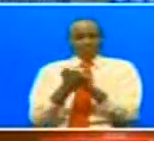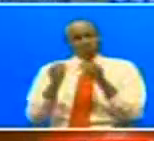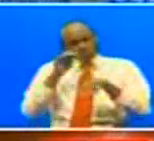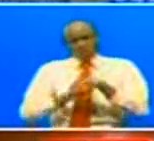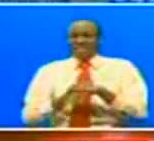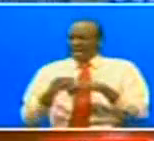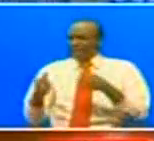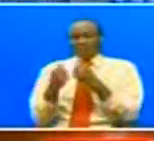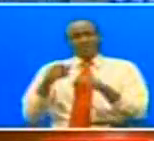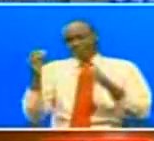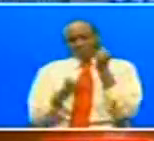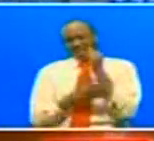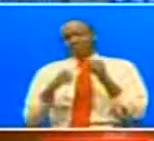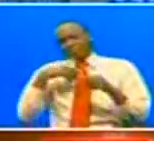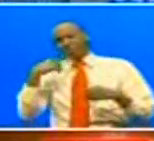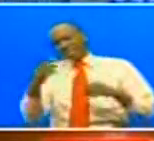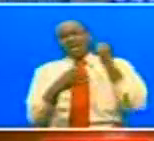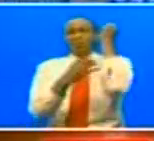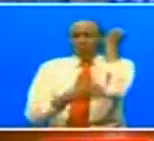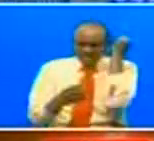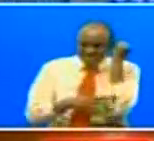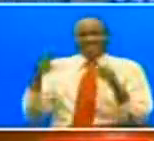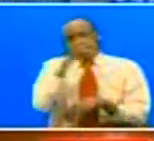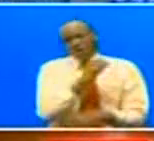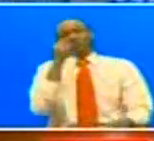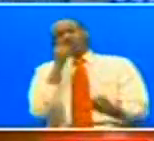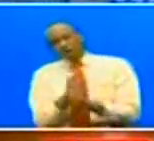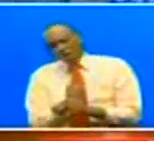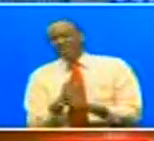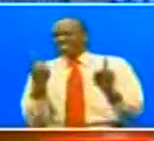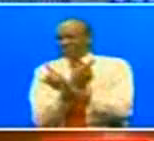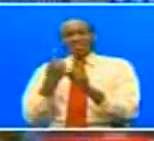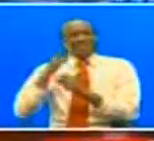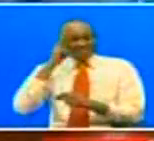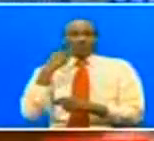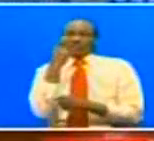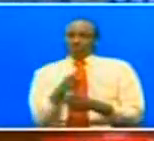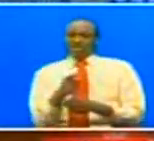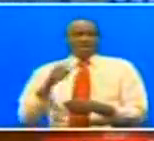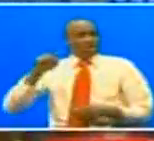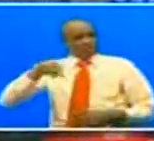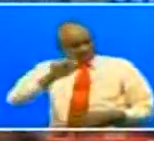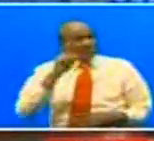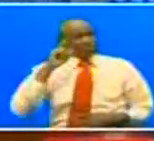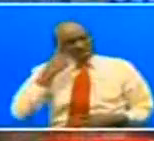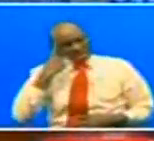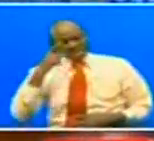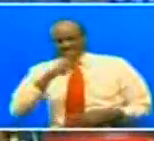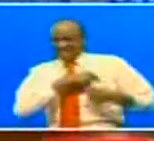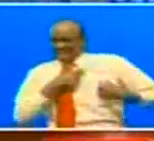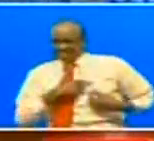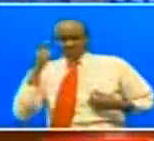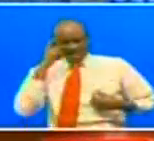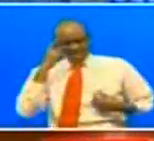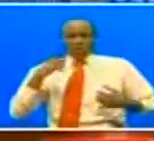more. And people say, look, it's poverty, it's lack of employment, it's so many factors. Mm. Are we winning the war, this hearts and minds war?